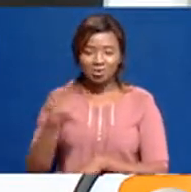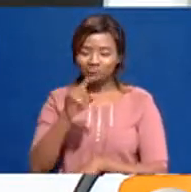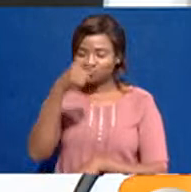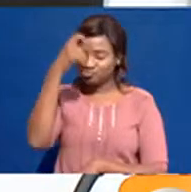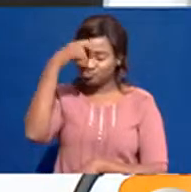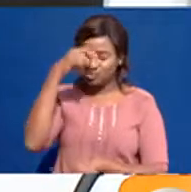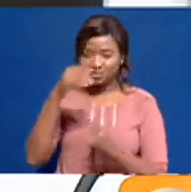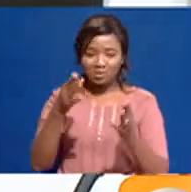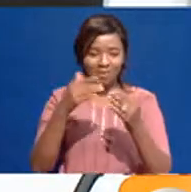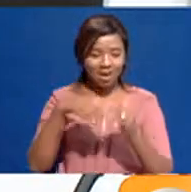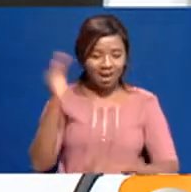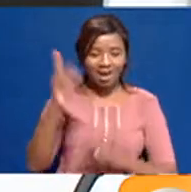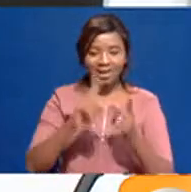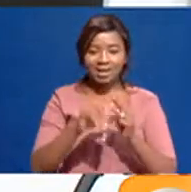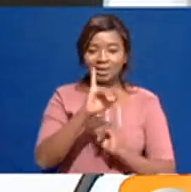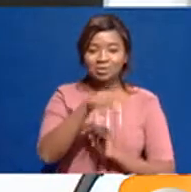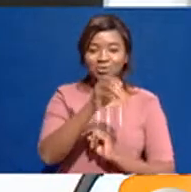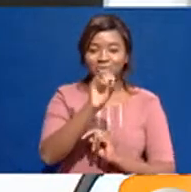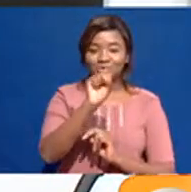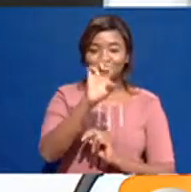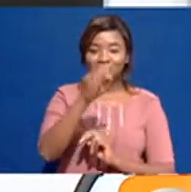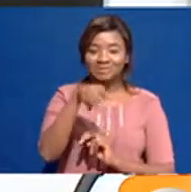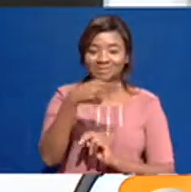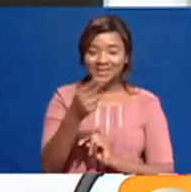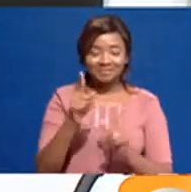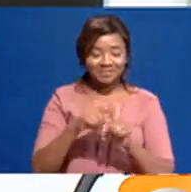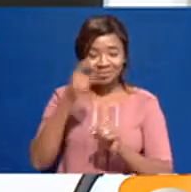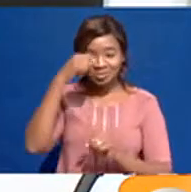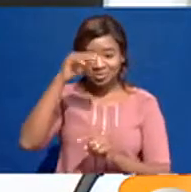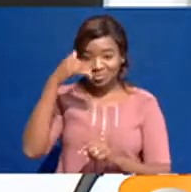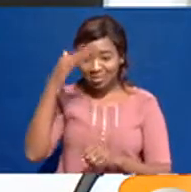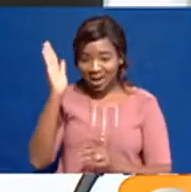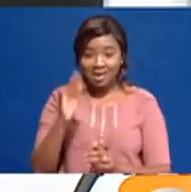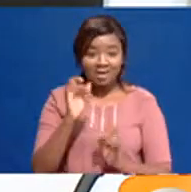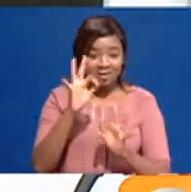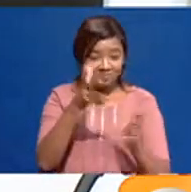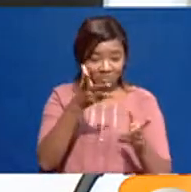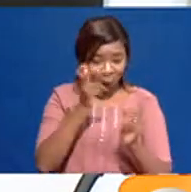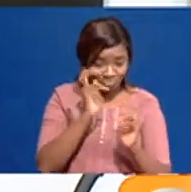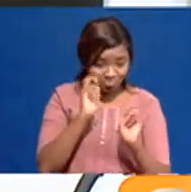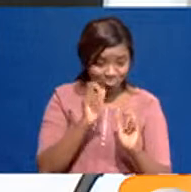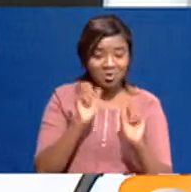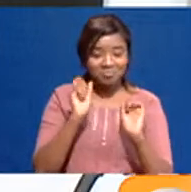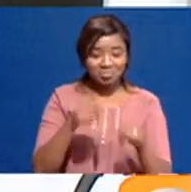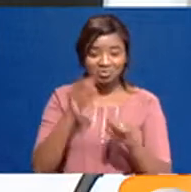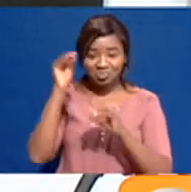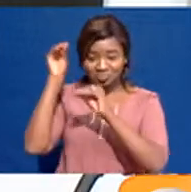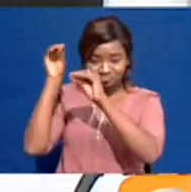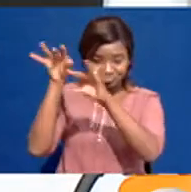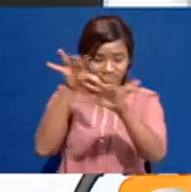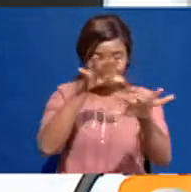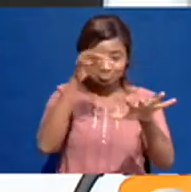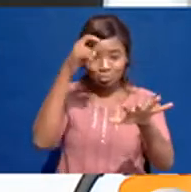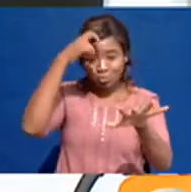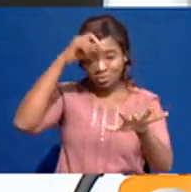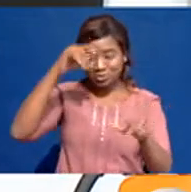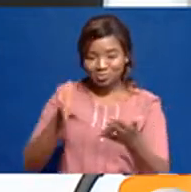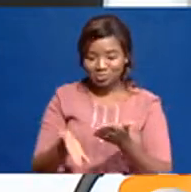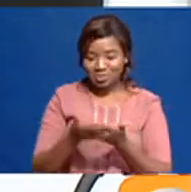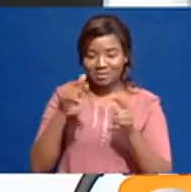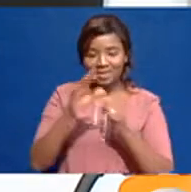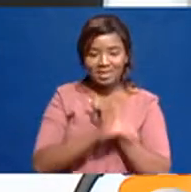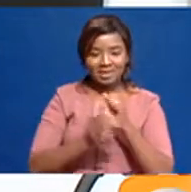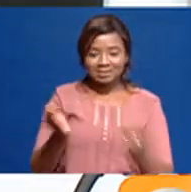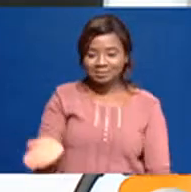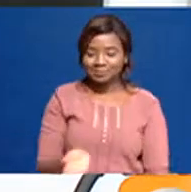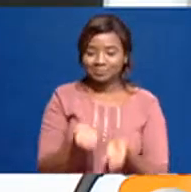their years. And if you're listening, you'll get a couple of nuggets from what they just said. Help move this country forward. That's